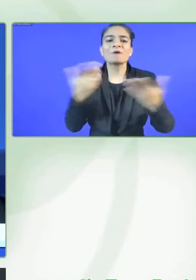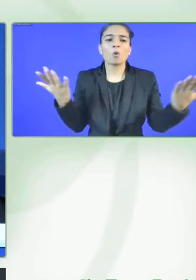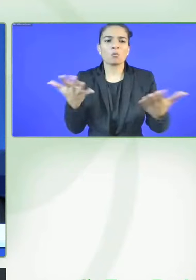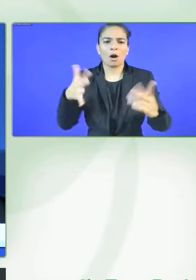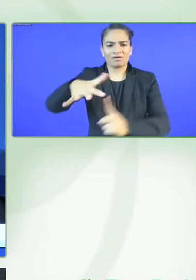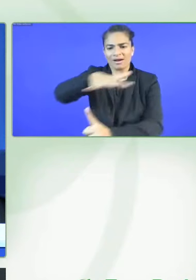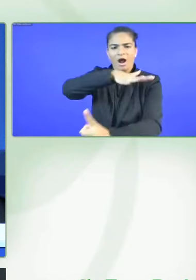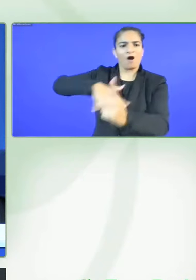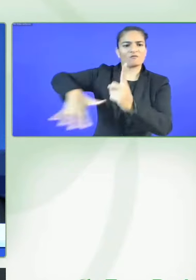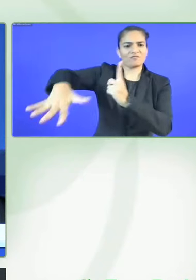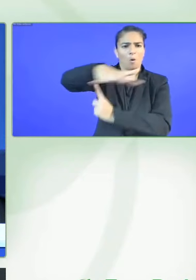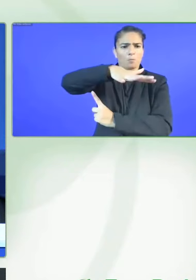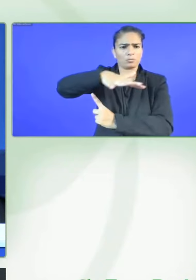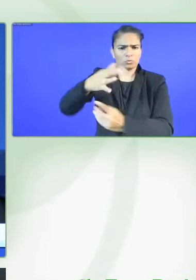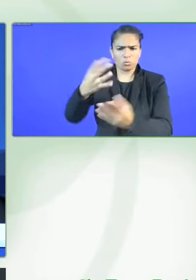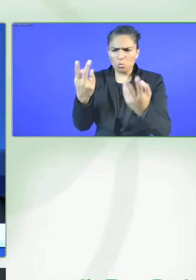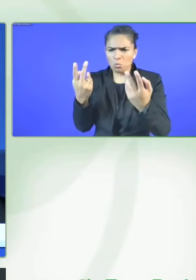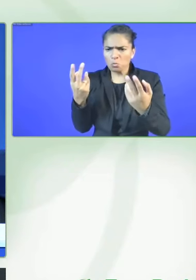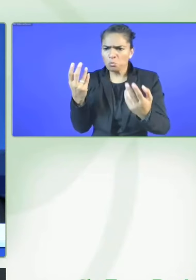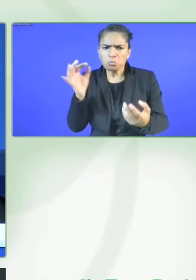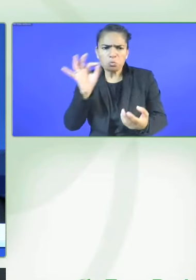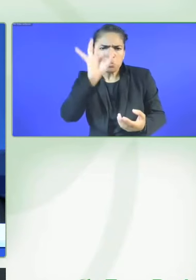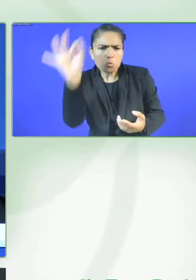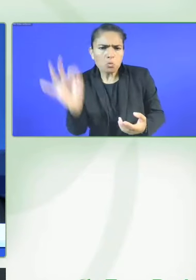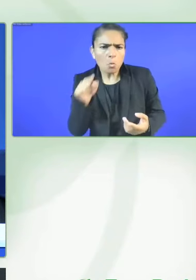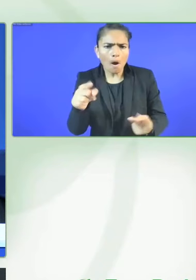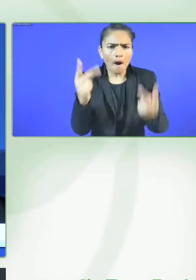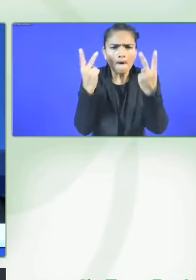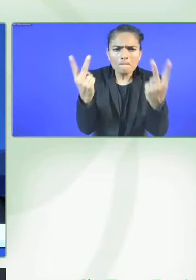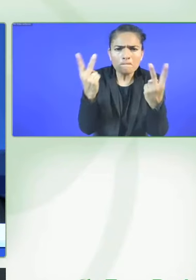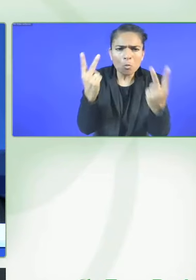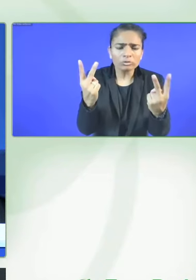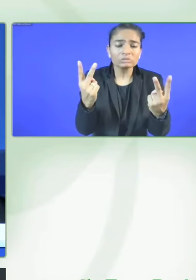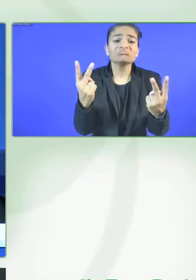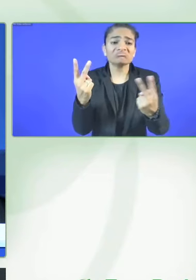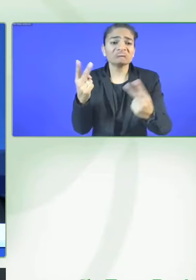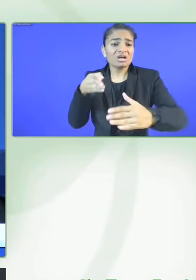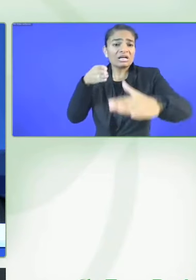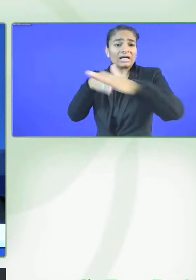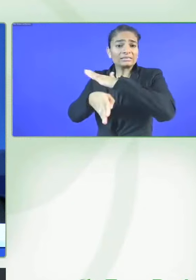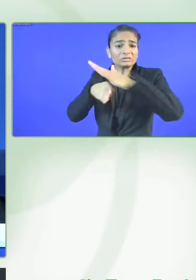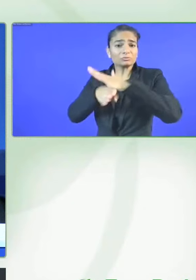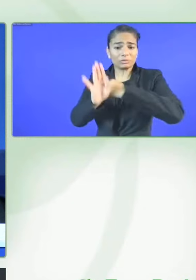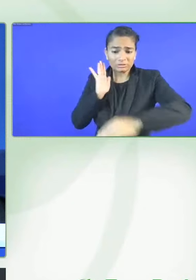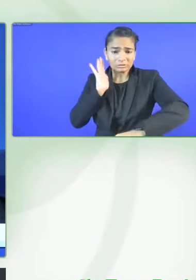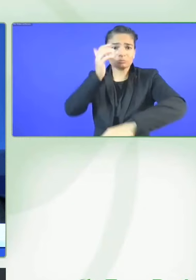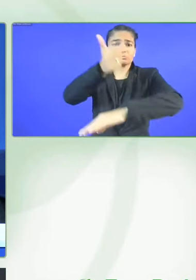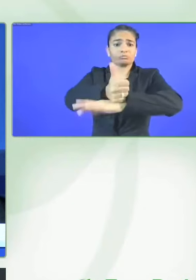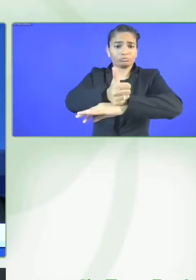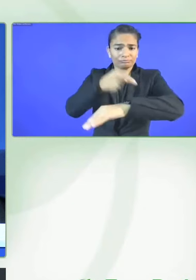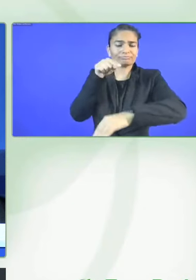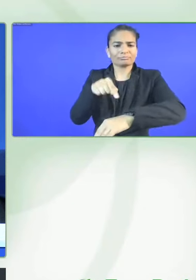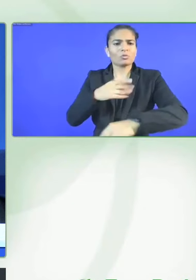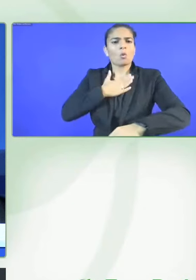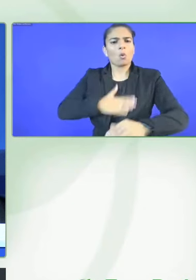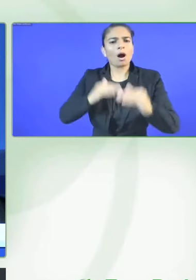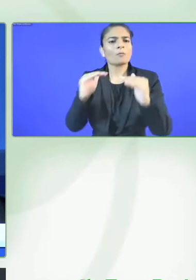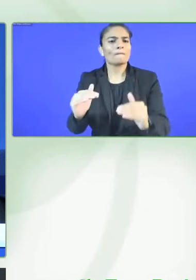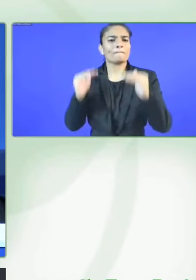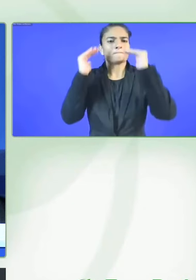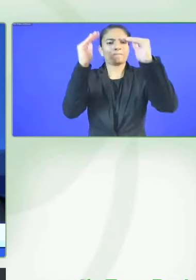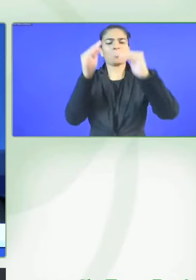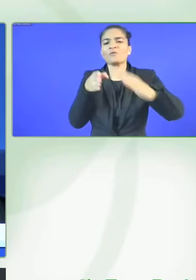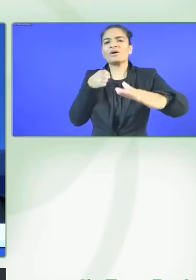standards, those things we already had, also from other workshops, with a number of coordinated actions. While the built environment